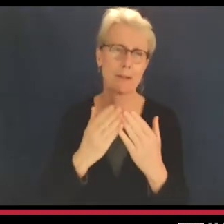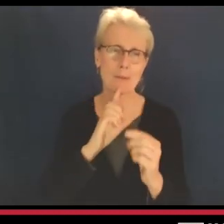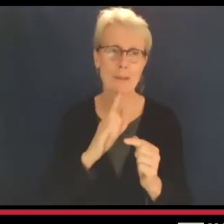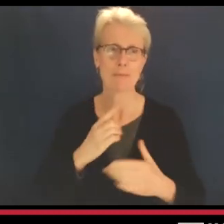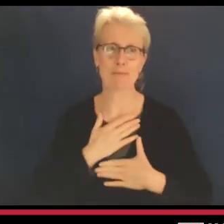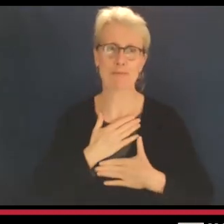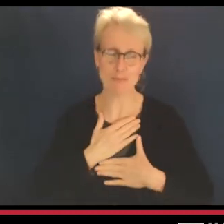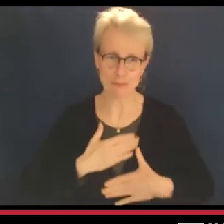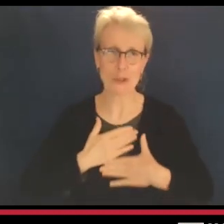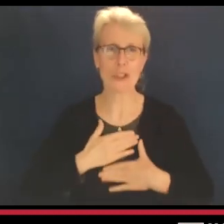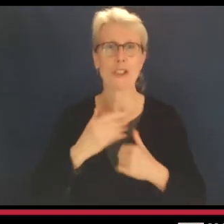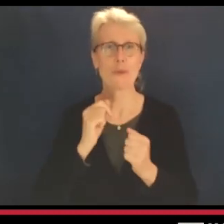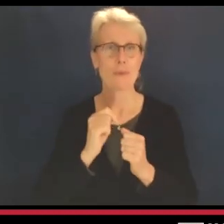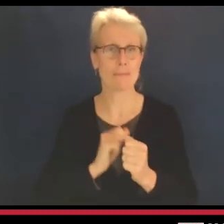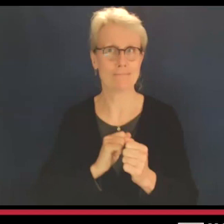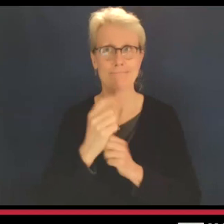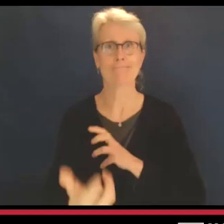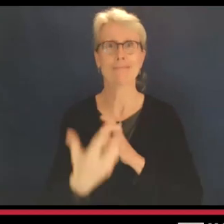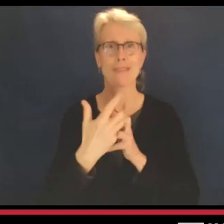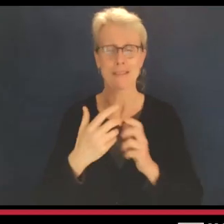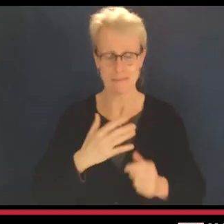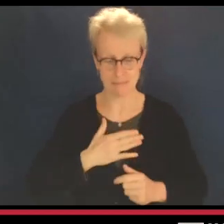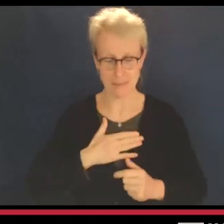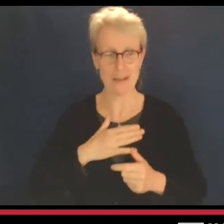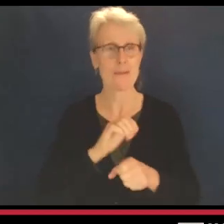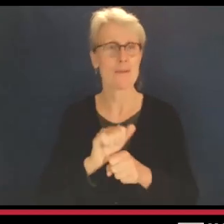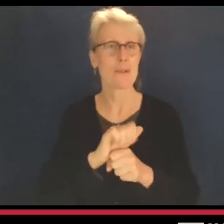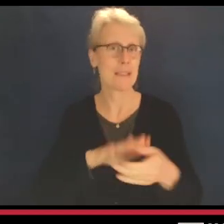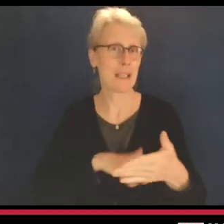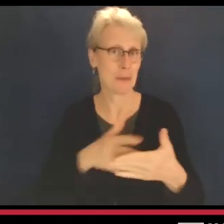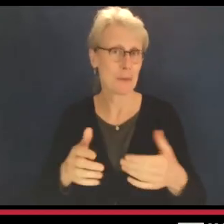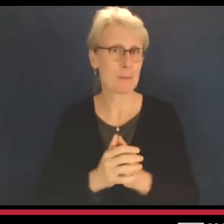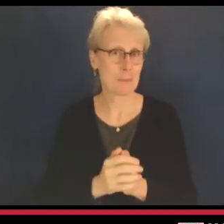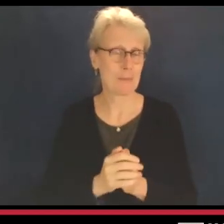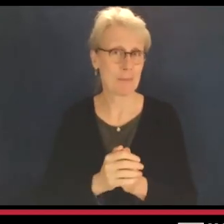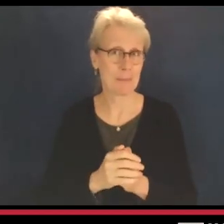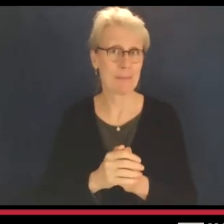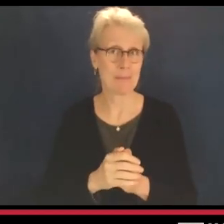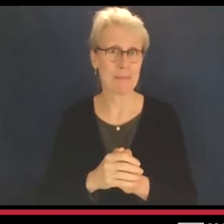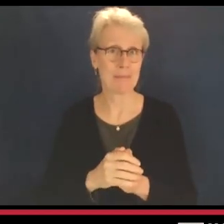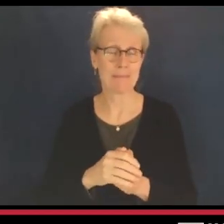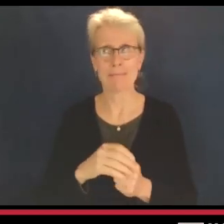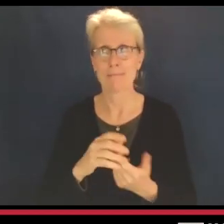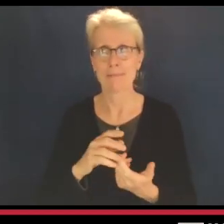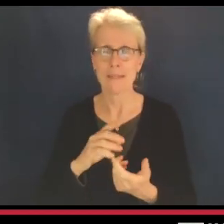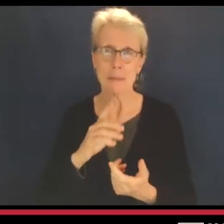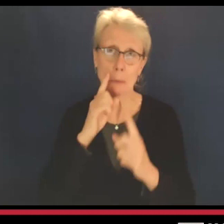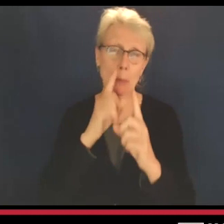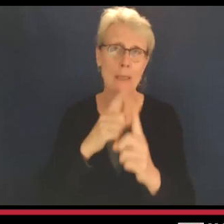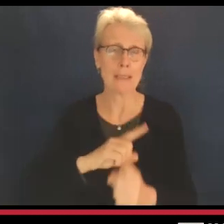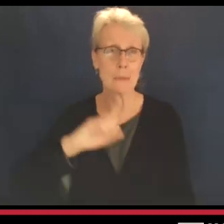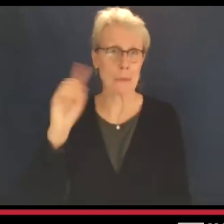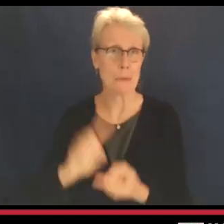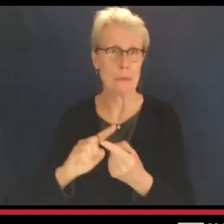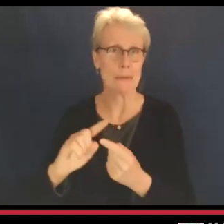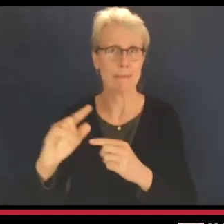also your accommodating my schedule to make it work out with fewer flights.